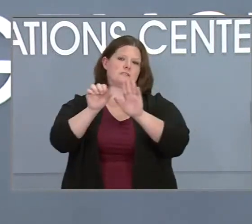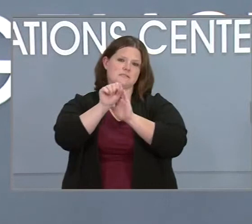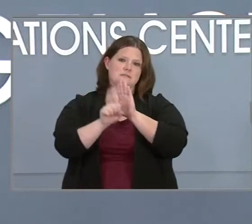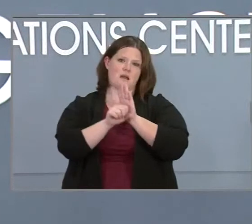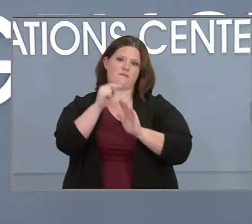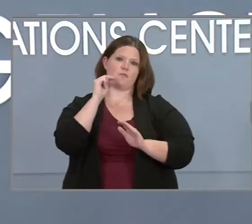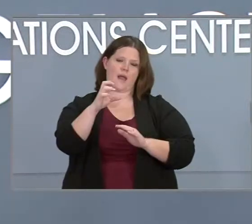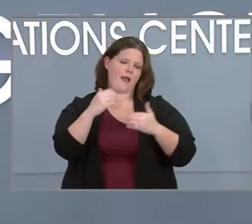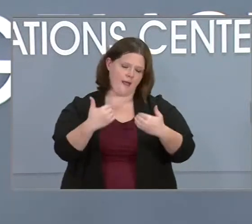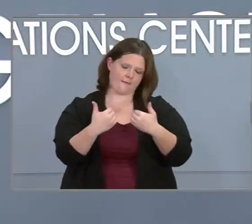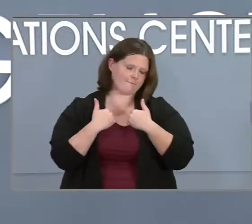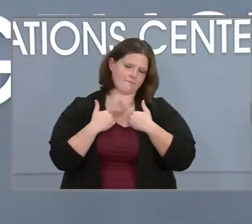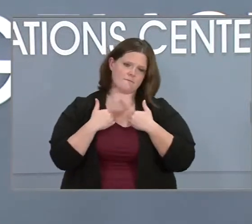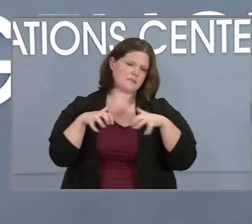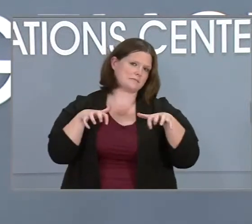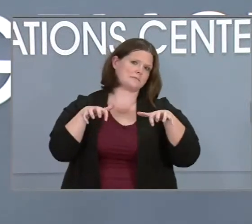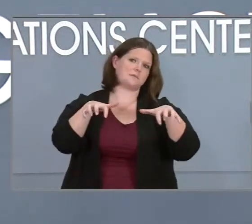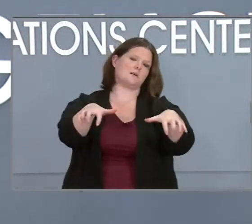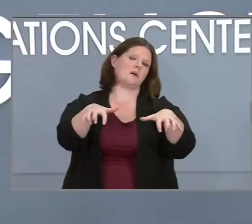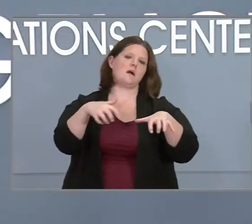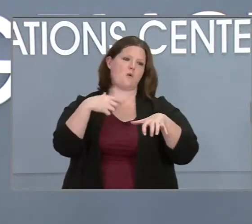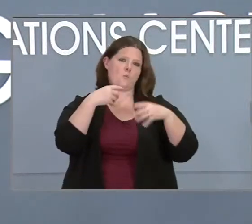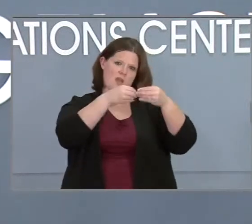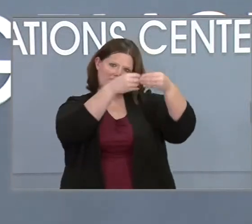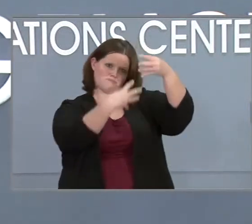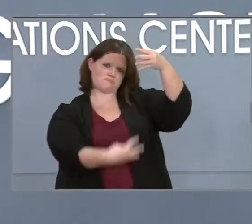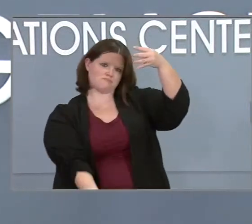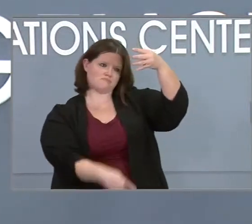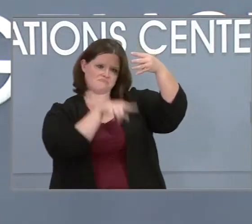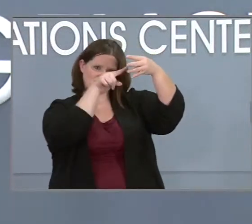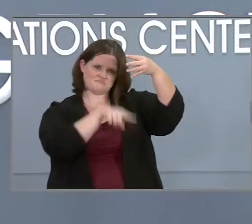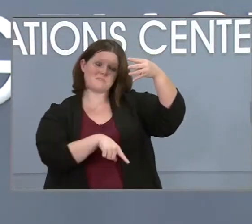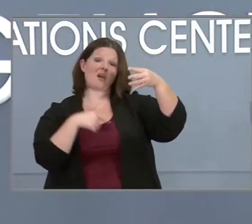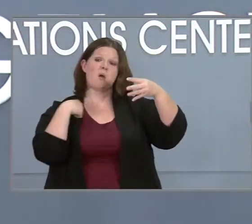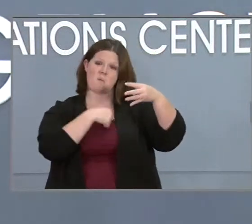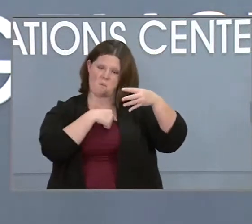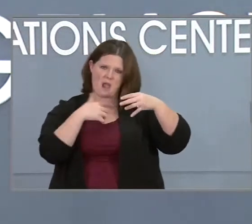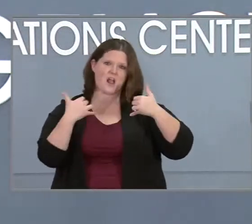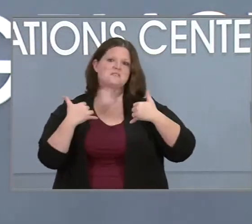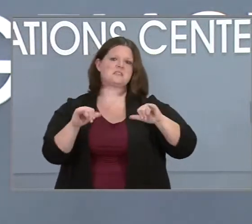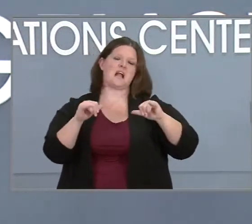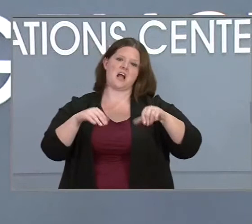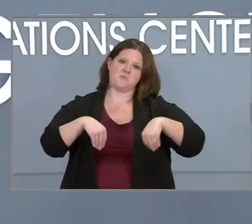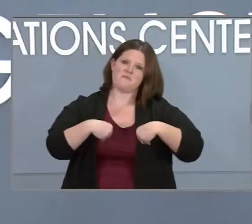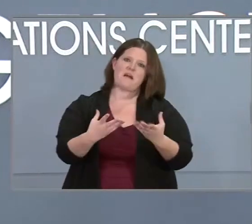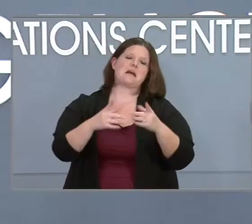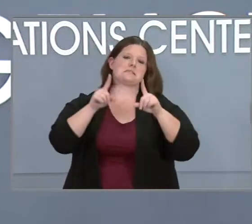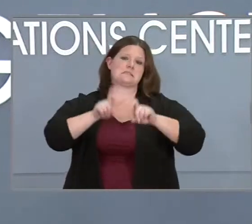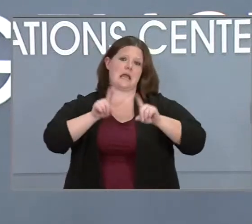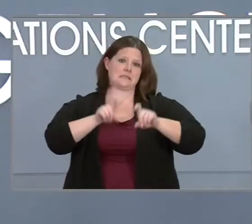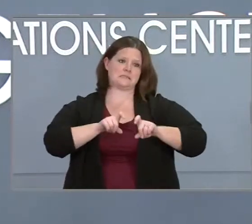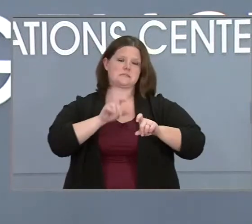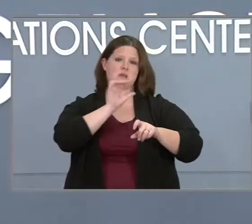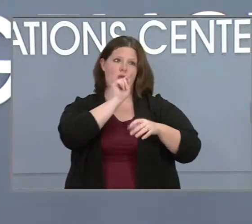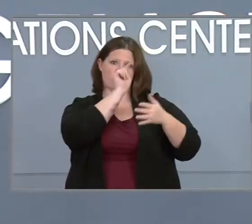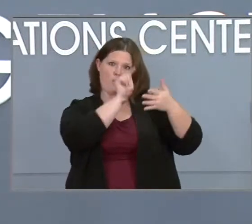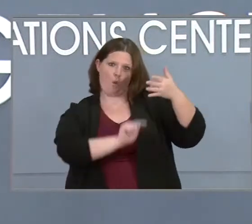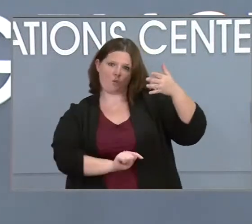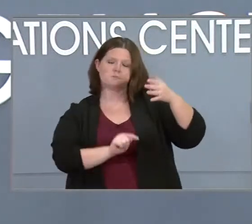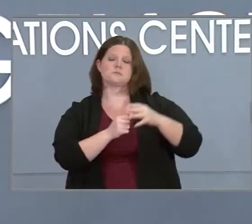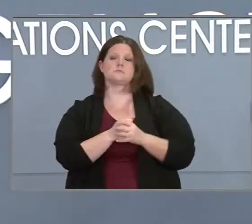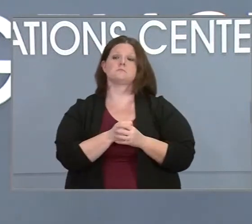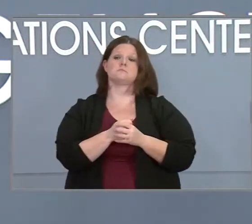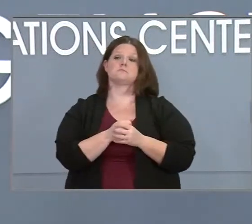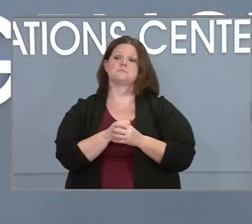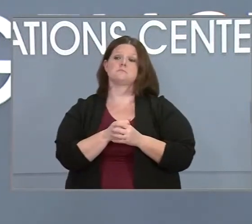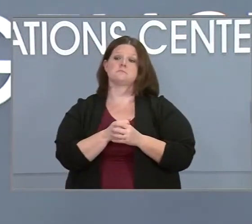North Carolina. And we are doing an enormous amount of testing in these testing sites, some of the